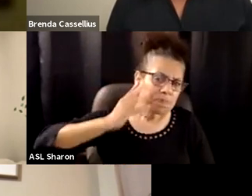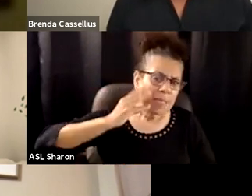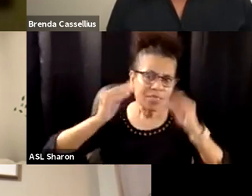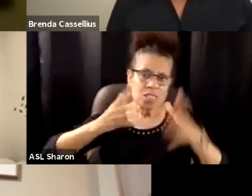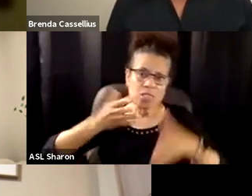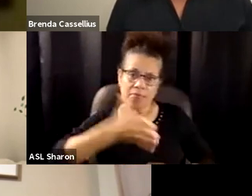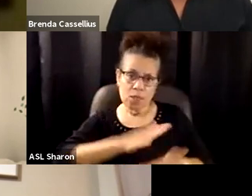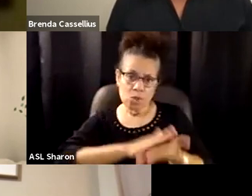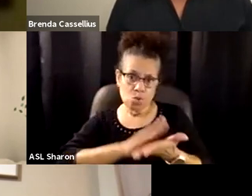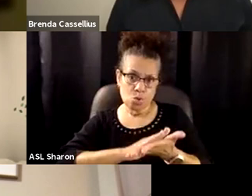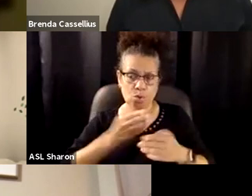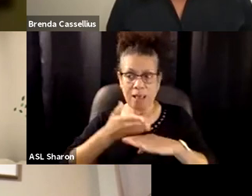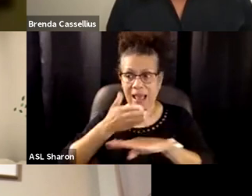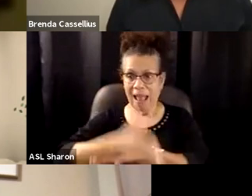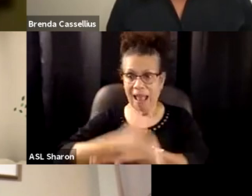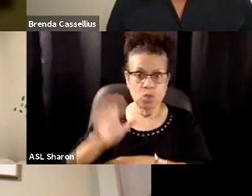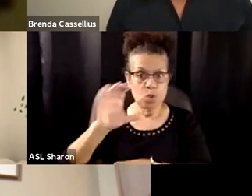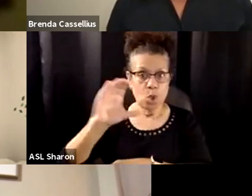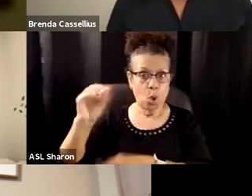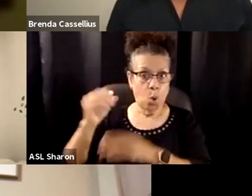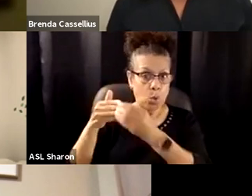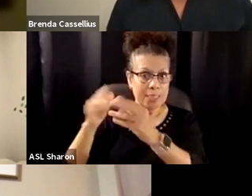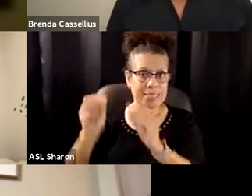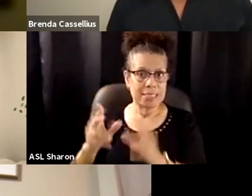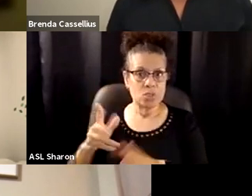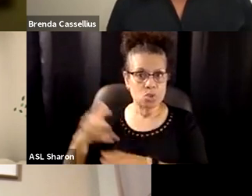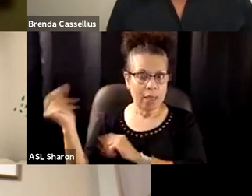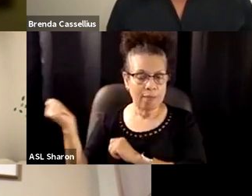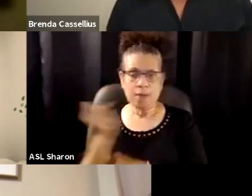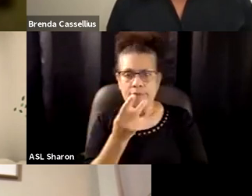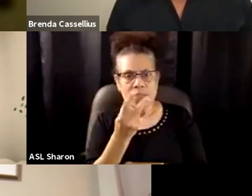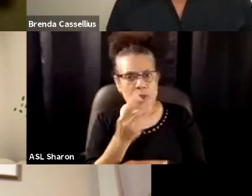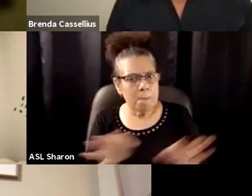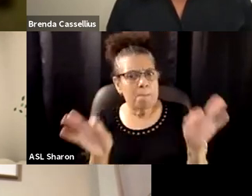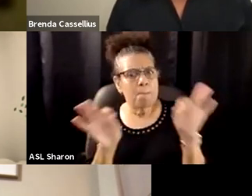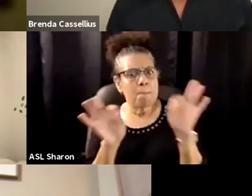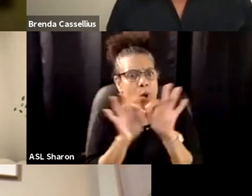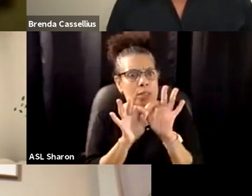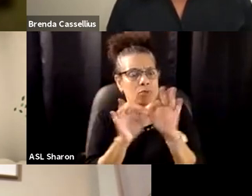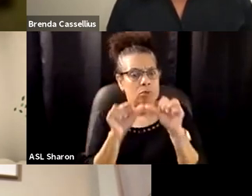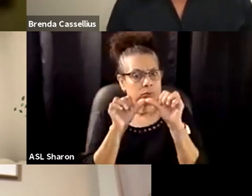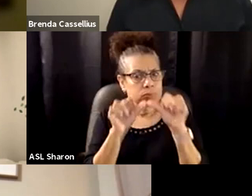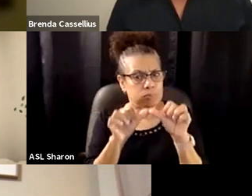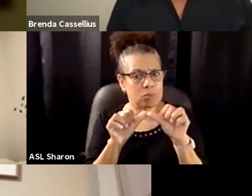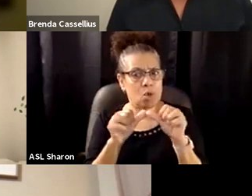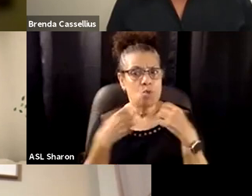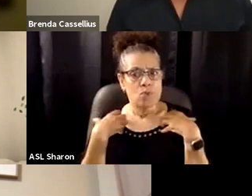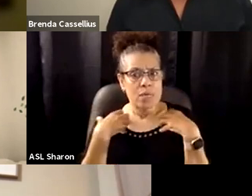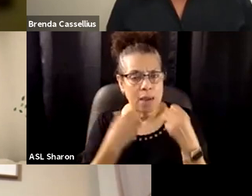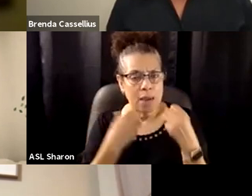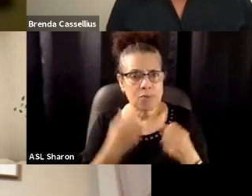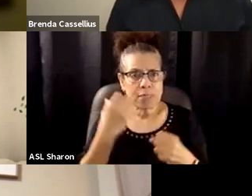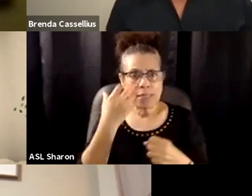school after the suspension of the school's co-lead teachers these teachers are critical to the stability recovery and institutional memory of mission